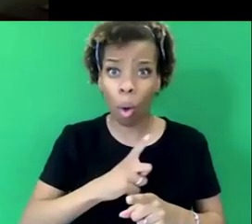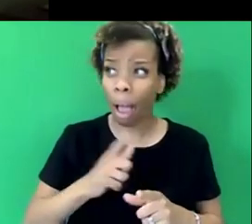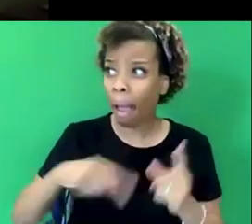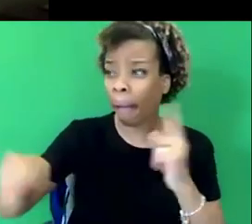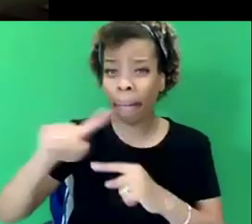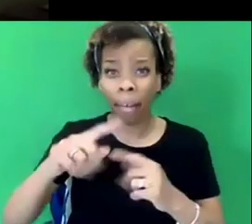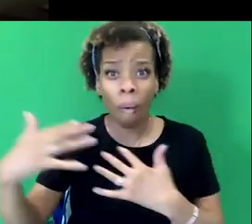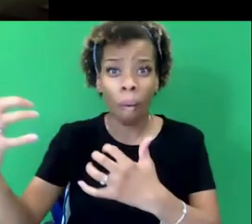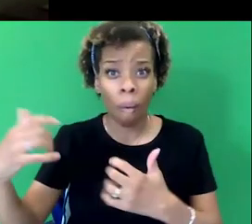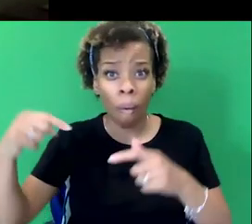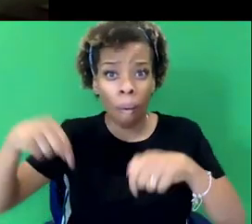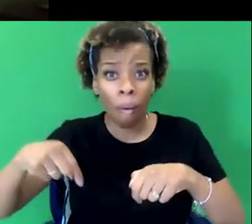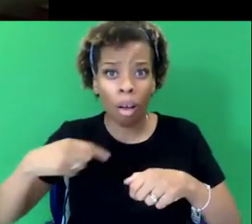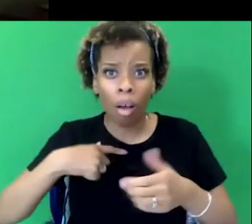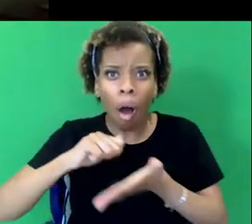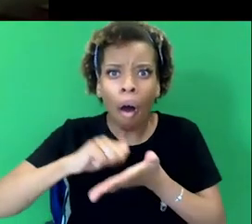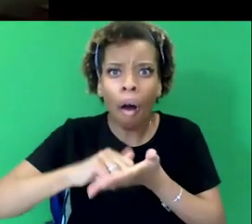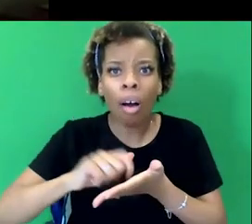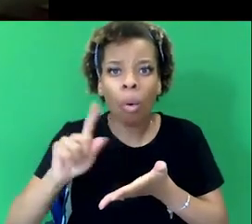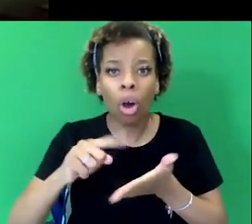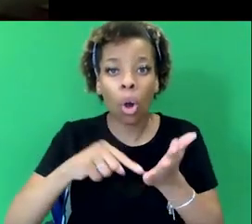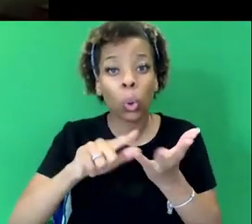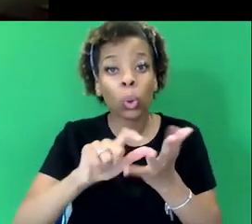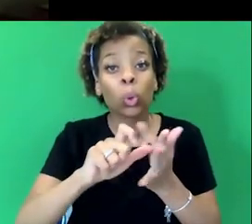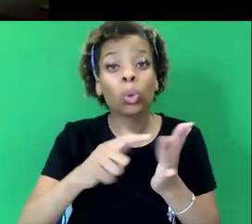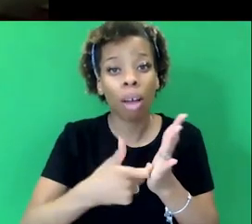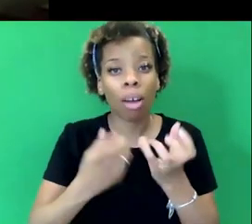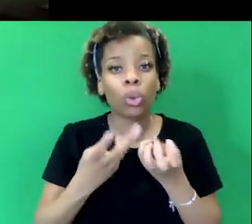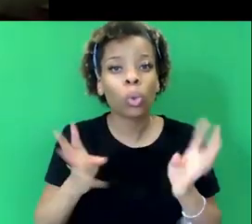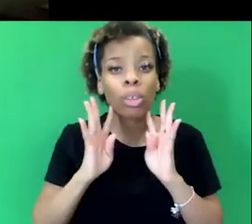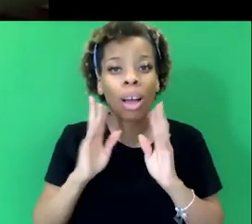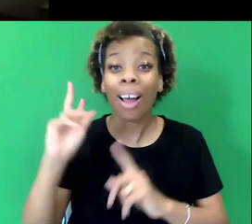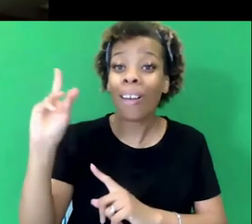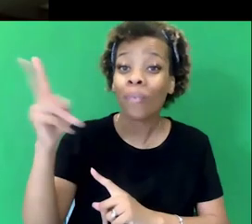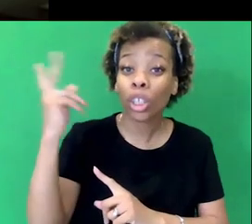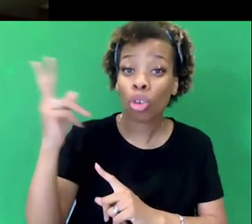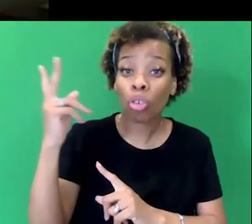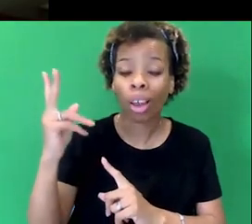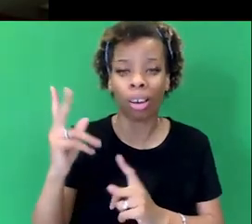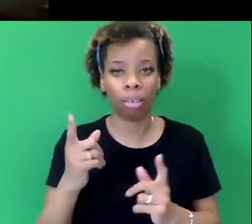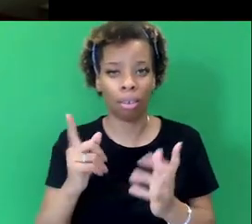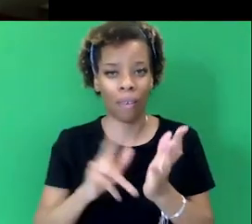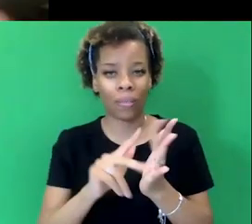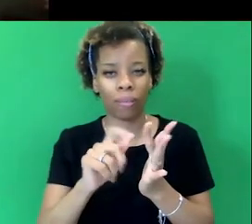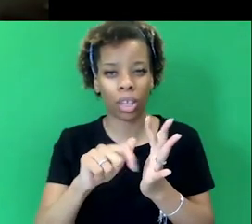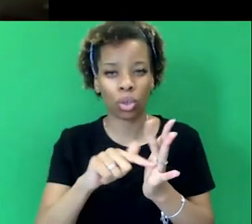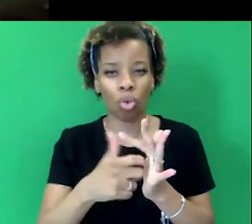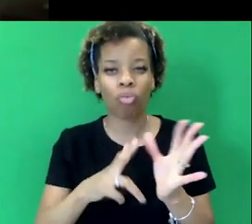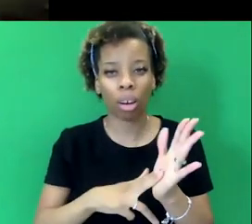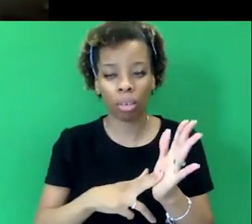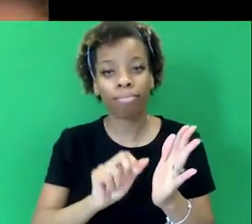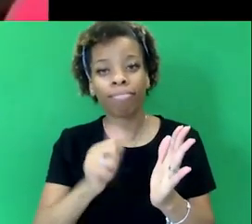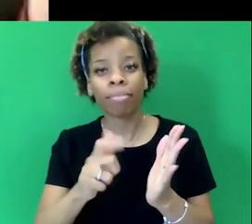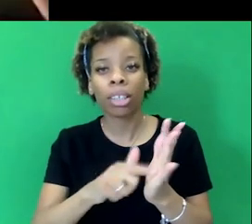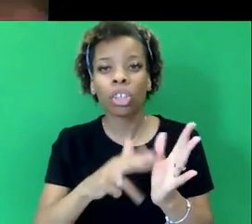an insatiable appetite for, in this country, Tudors, Victorians, and Jane Austen. And, you